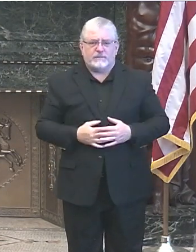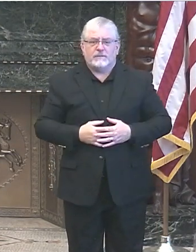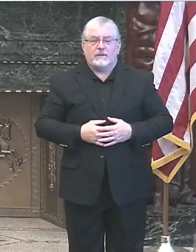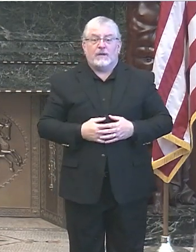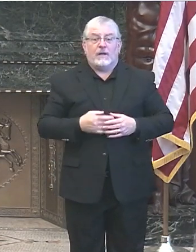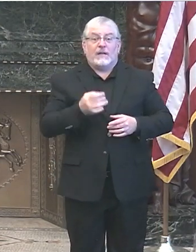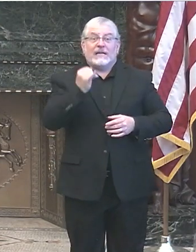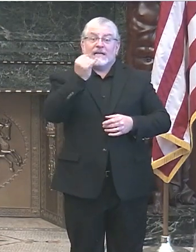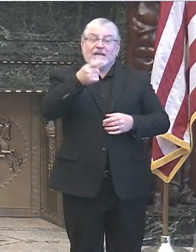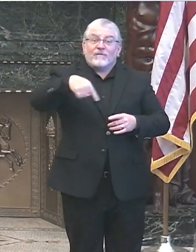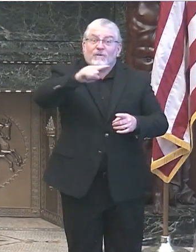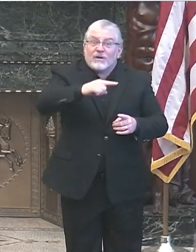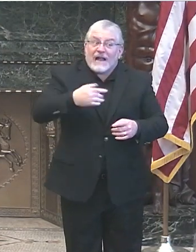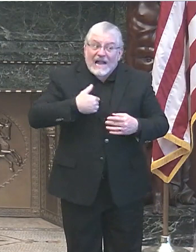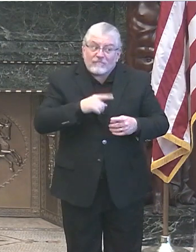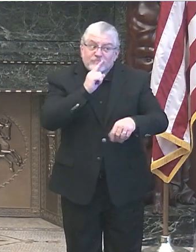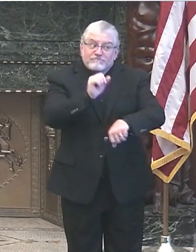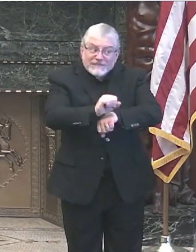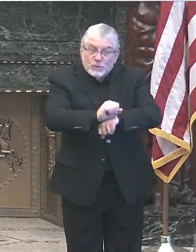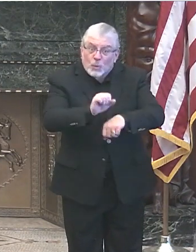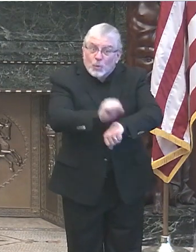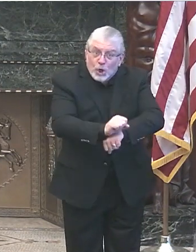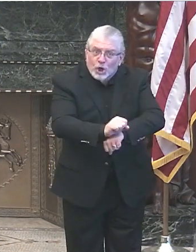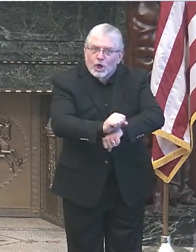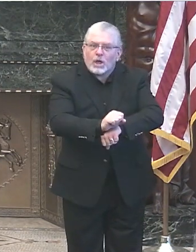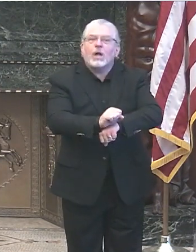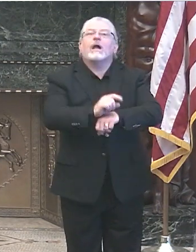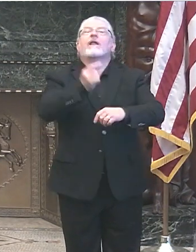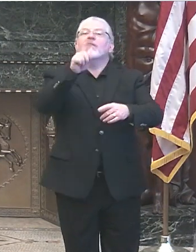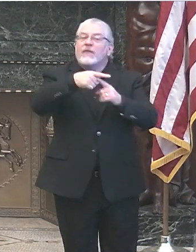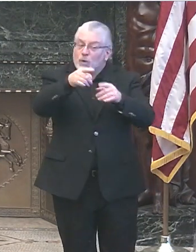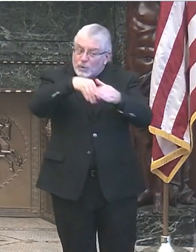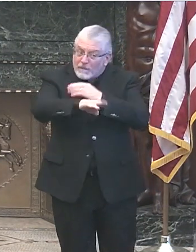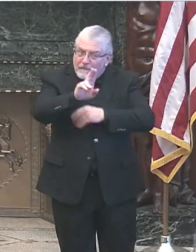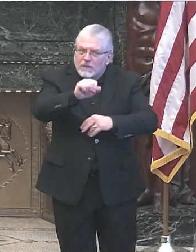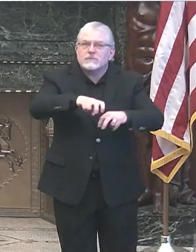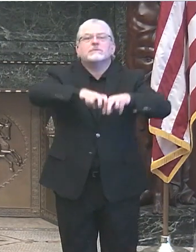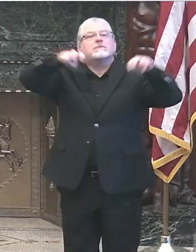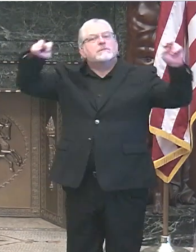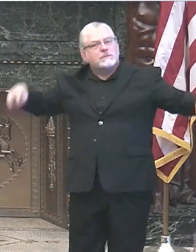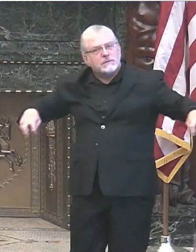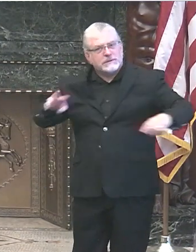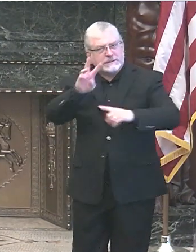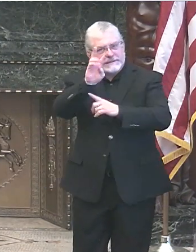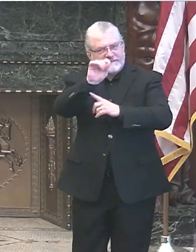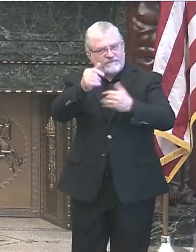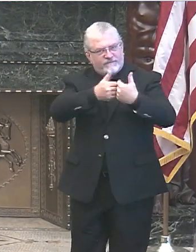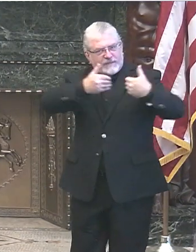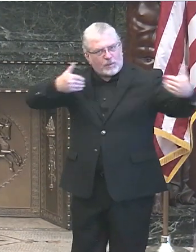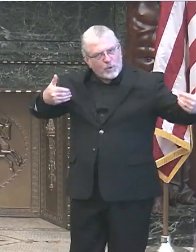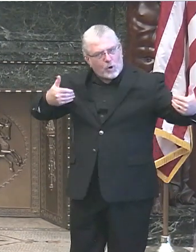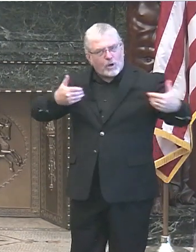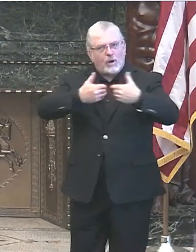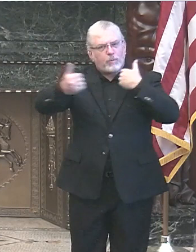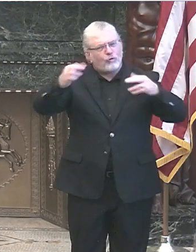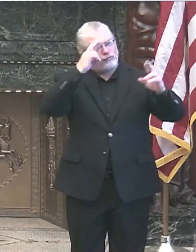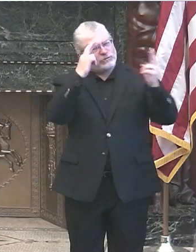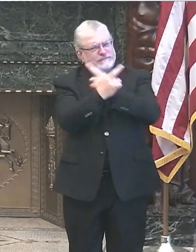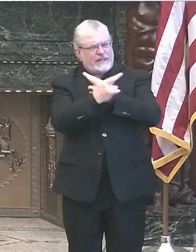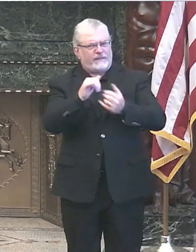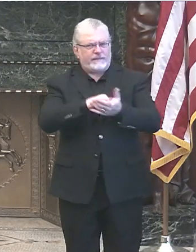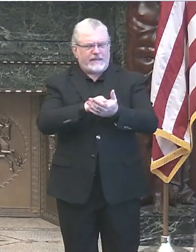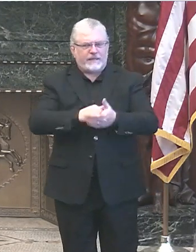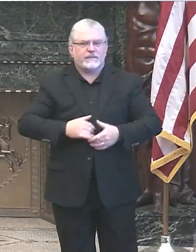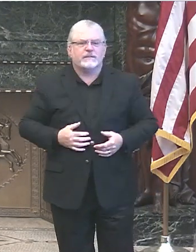Finally, because of the Good Friday holiday, there will be some additional changes to city services. As you know, city buildings have been closed to the public for several